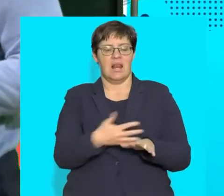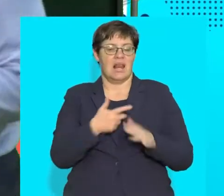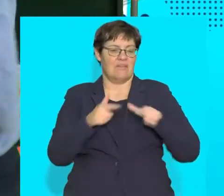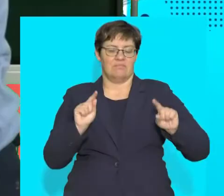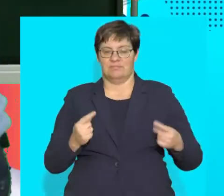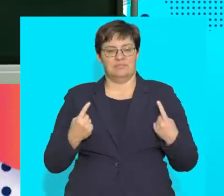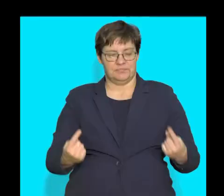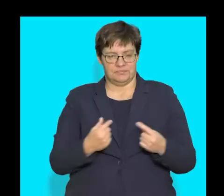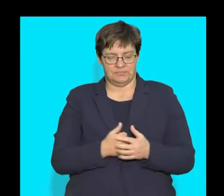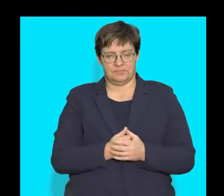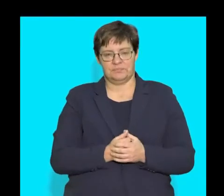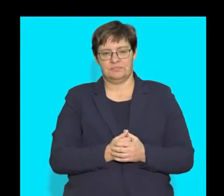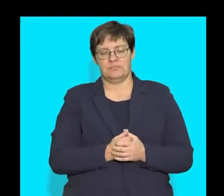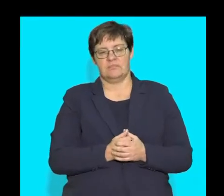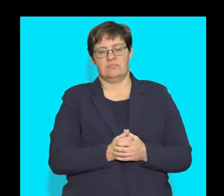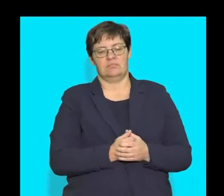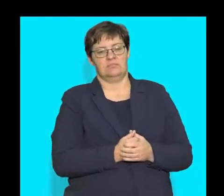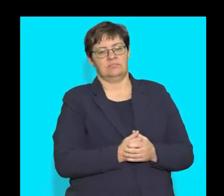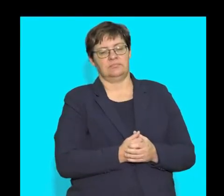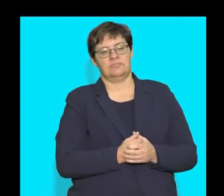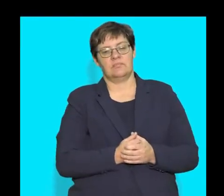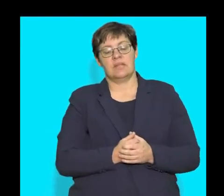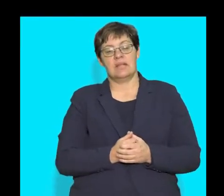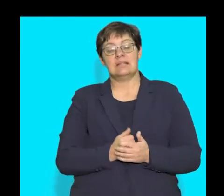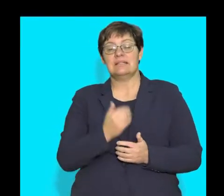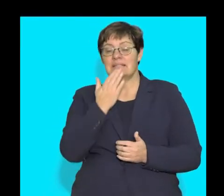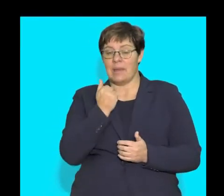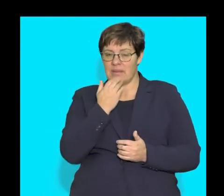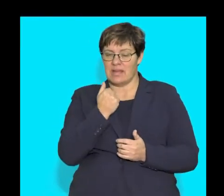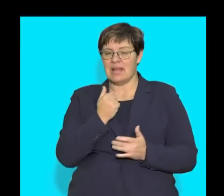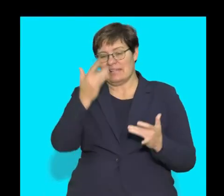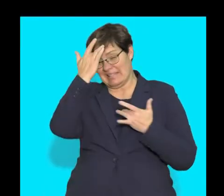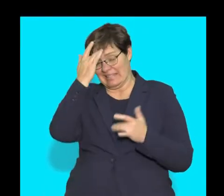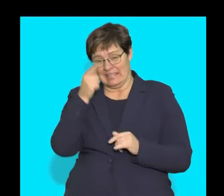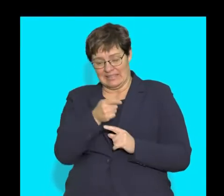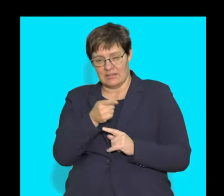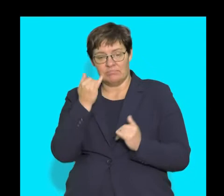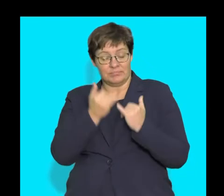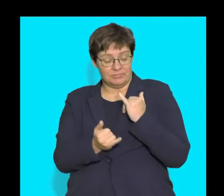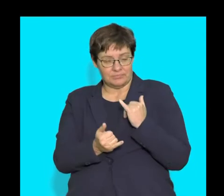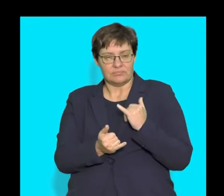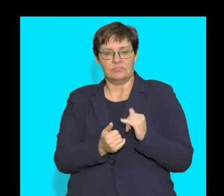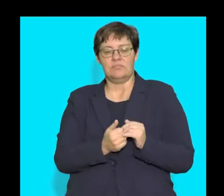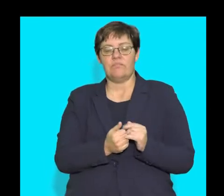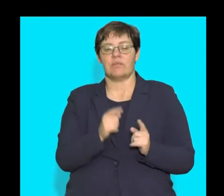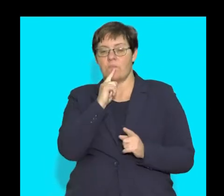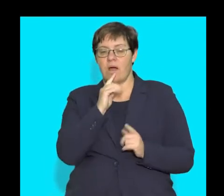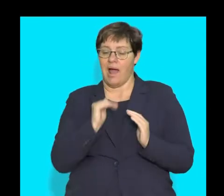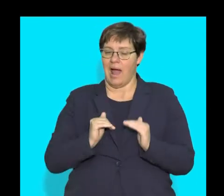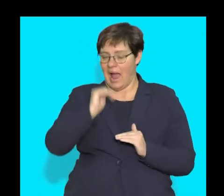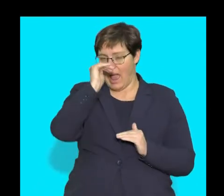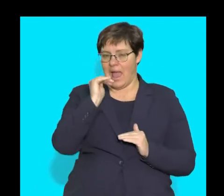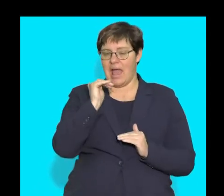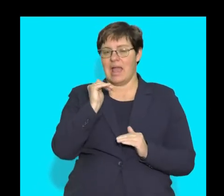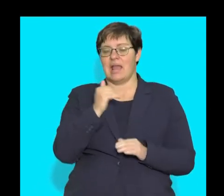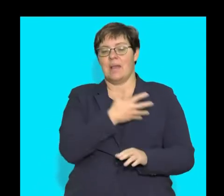levels. Right. So diabetes is a disorder characterized by high blood sugar levels